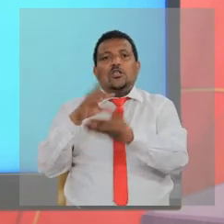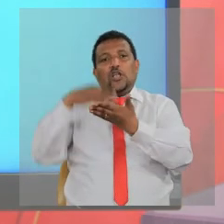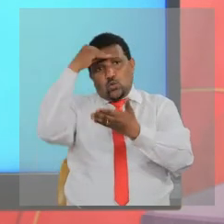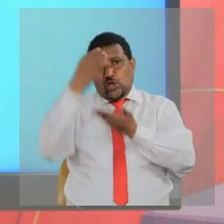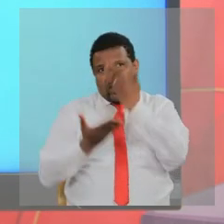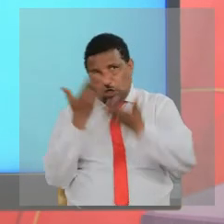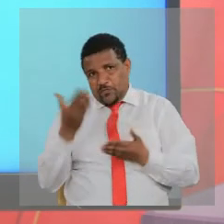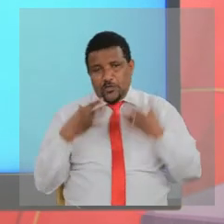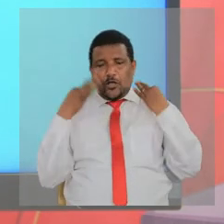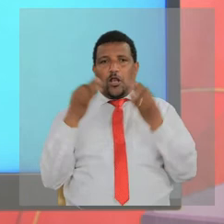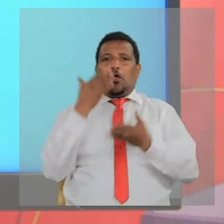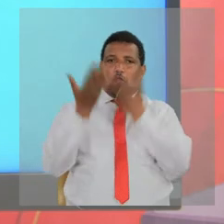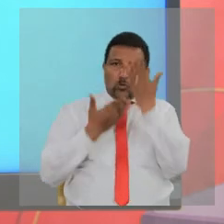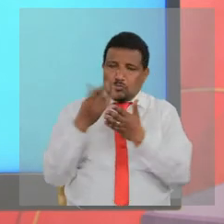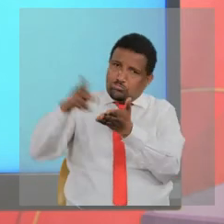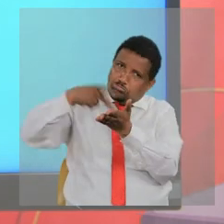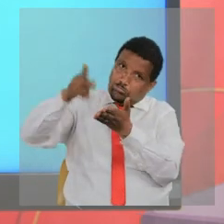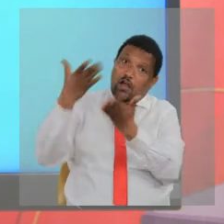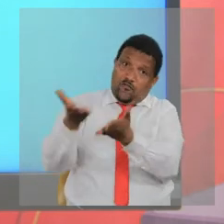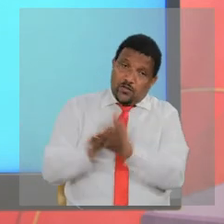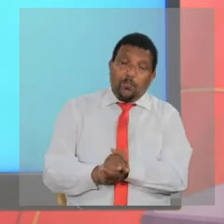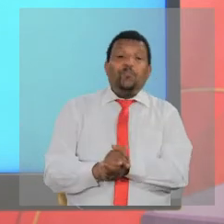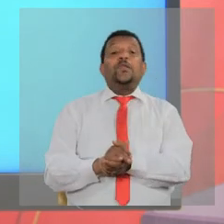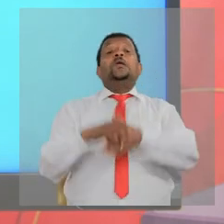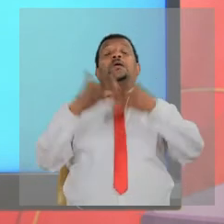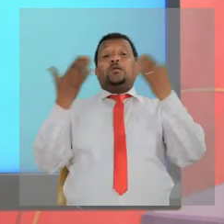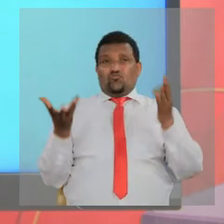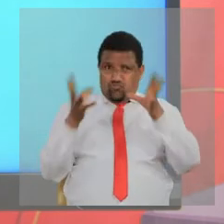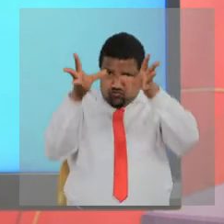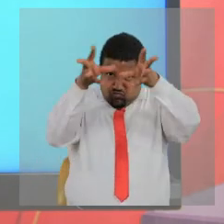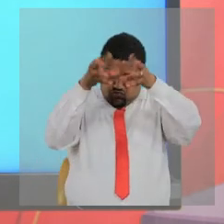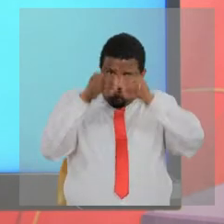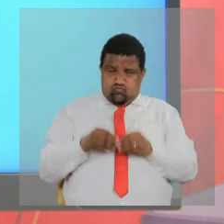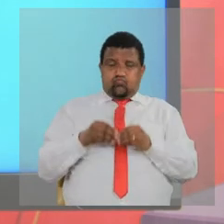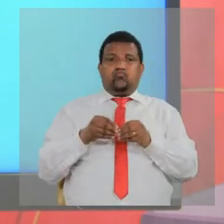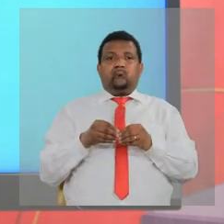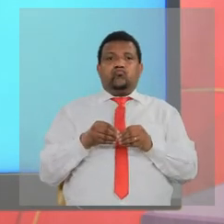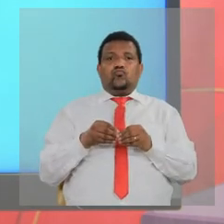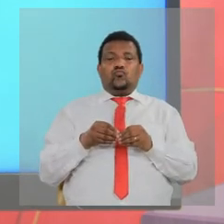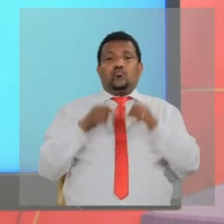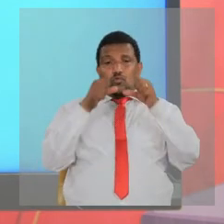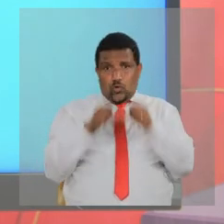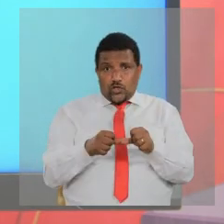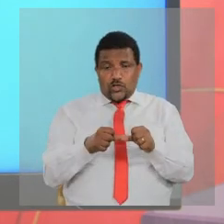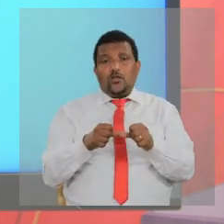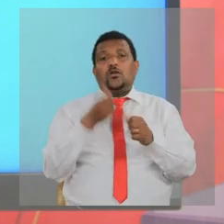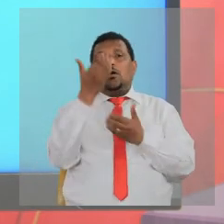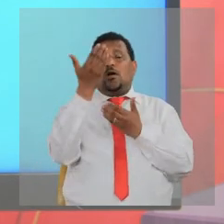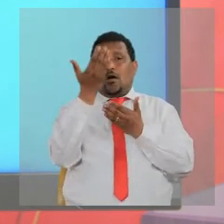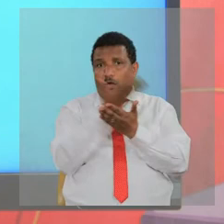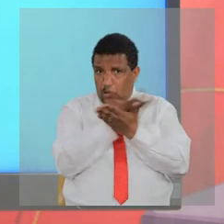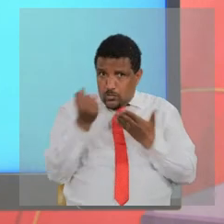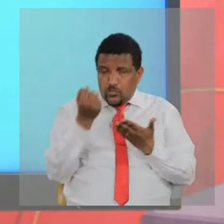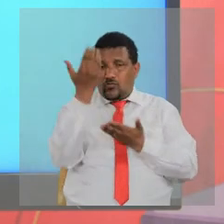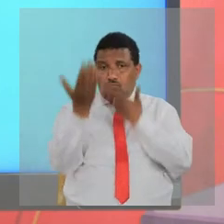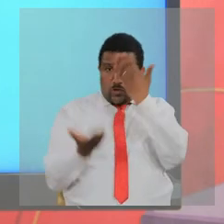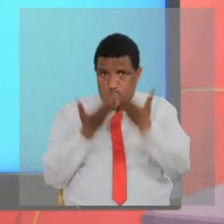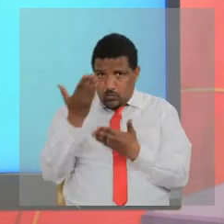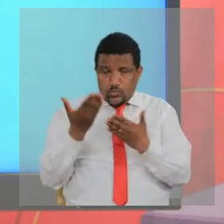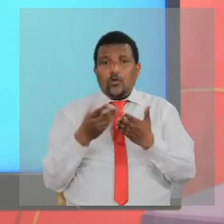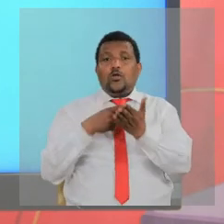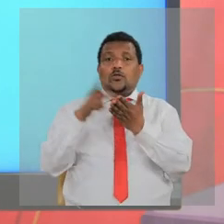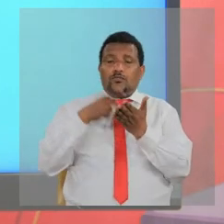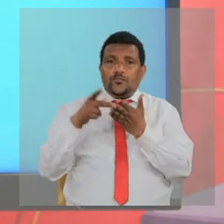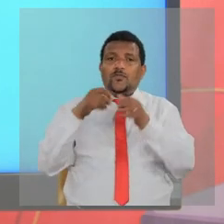education service, health service, and the like. So by adding all the durable consumer goods and services and all the expenses